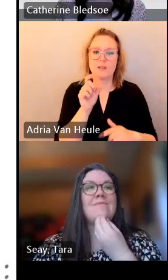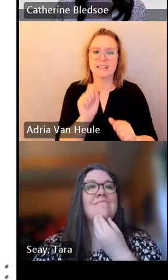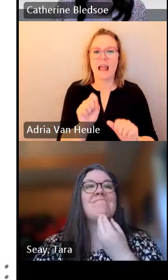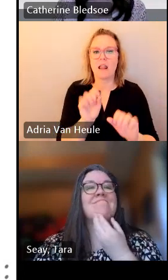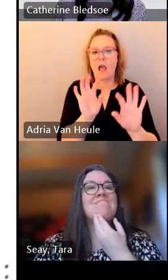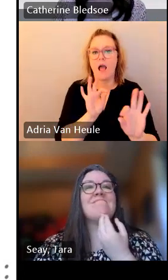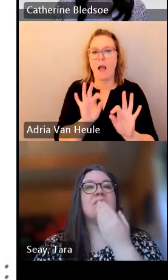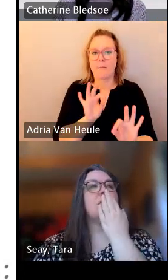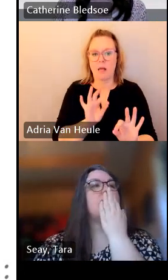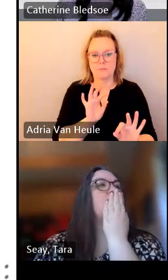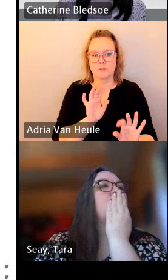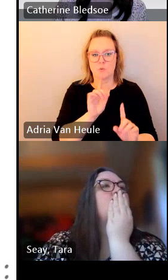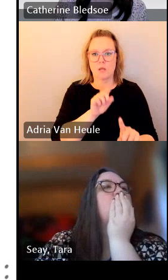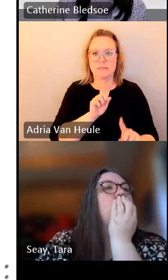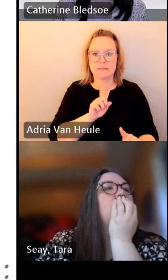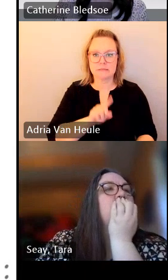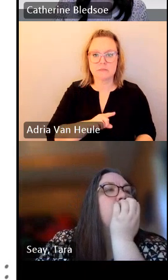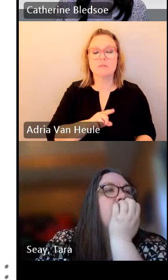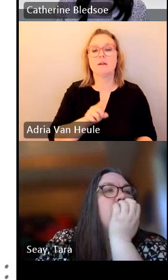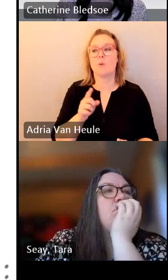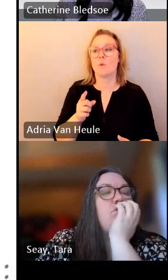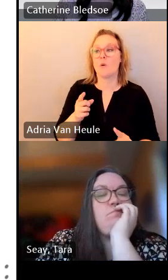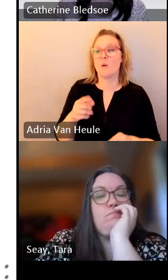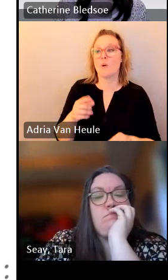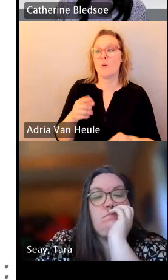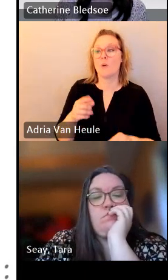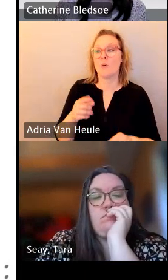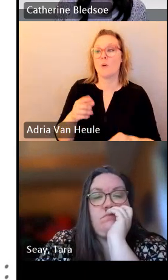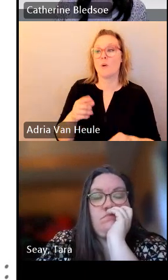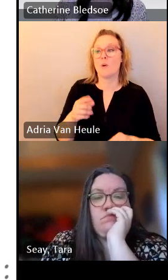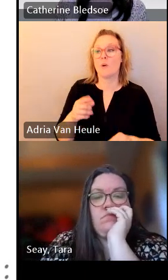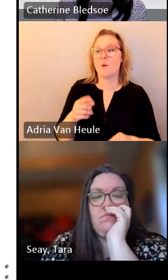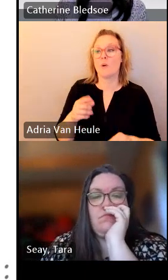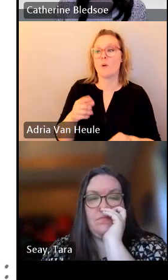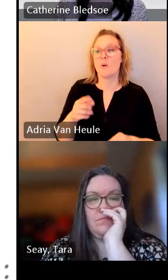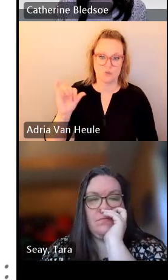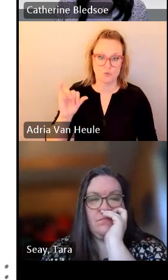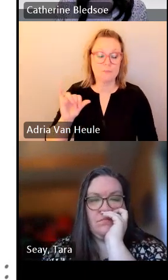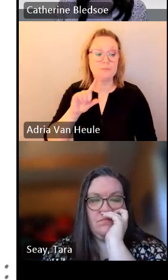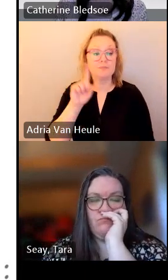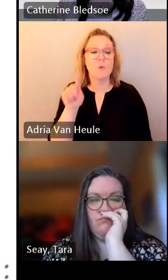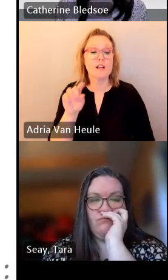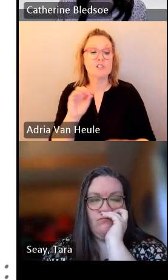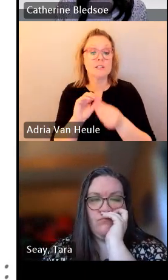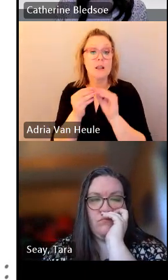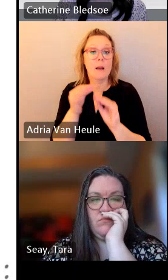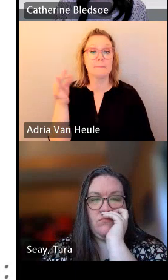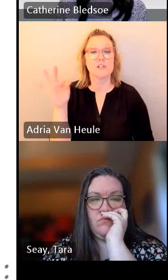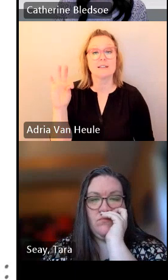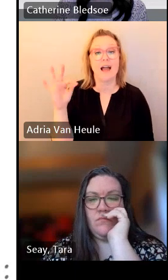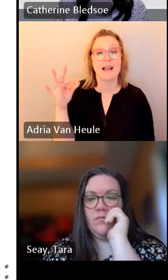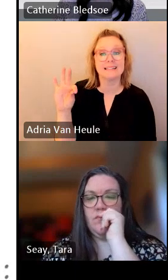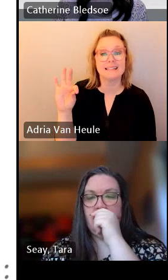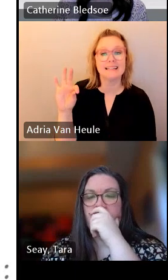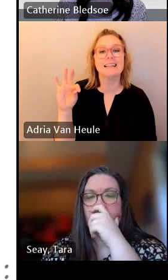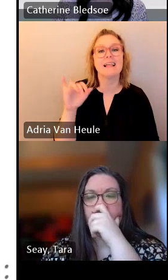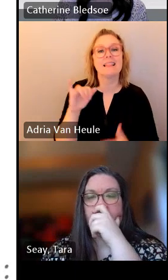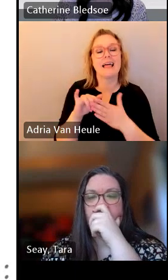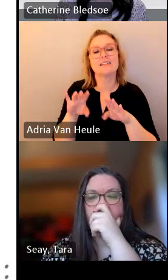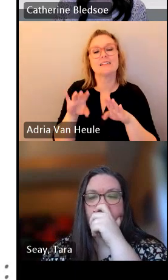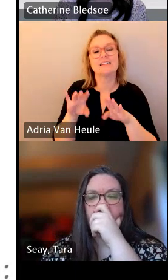those options to the student. And question 19 in particular is really just an open-ended area